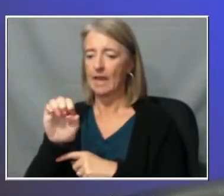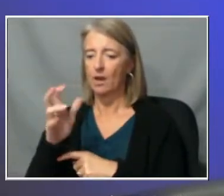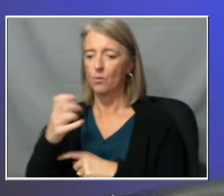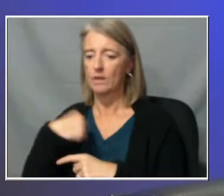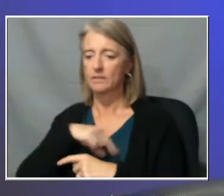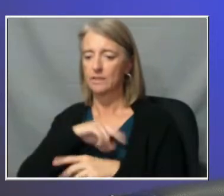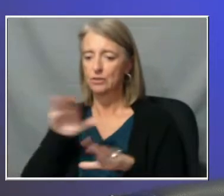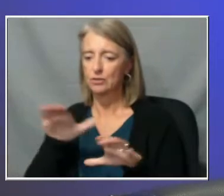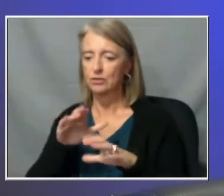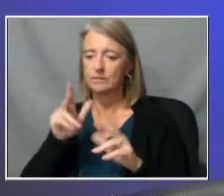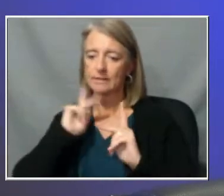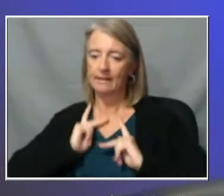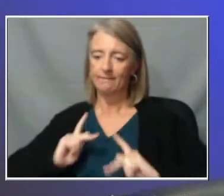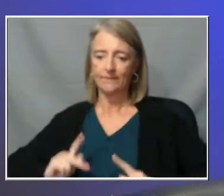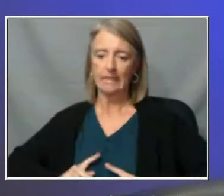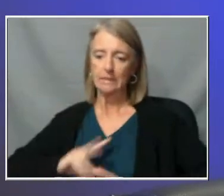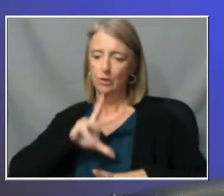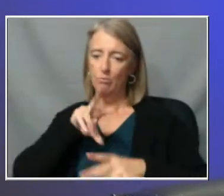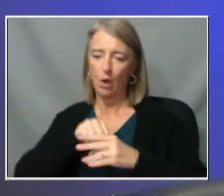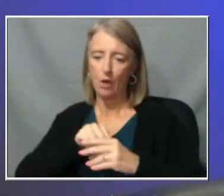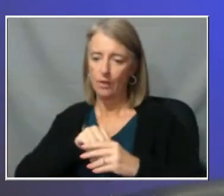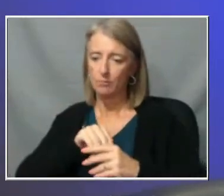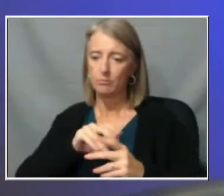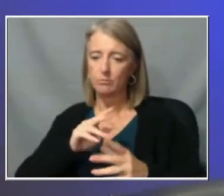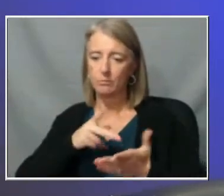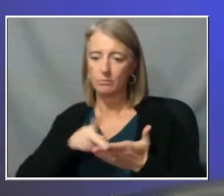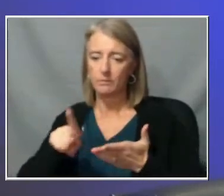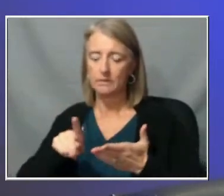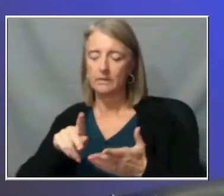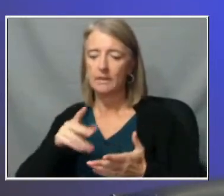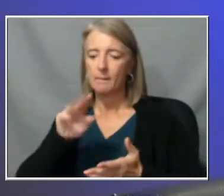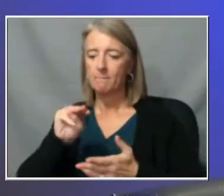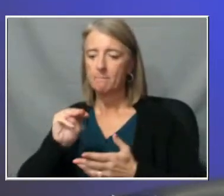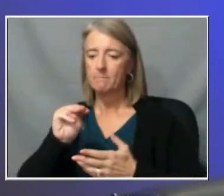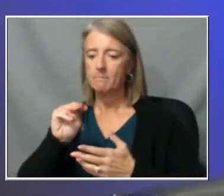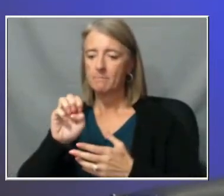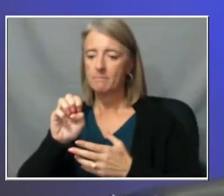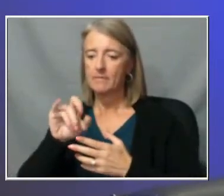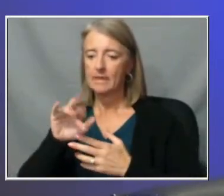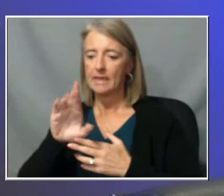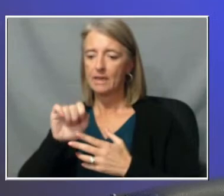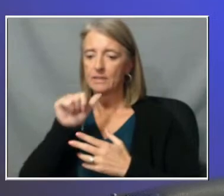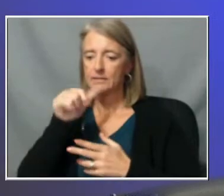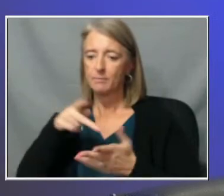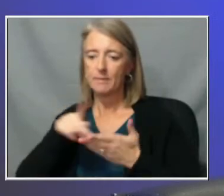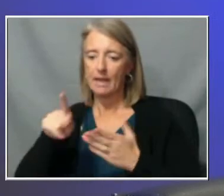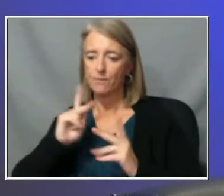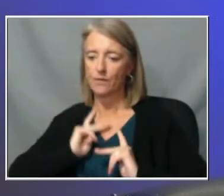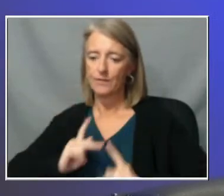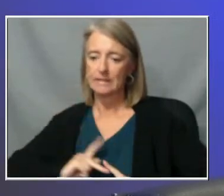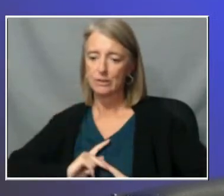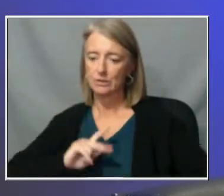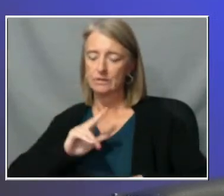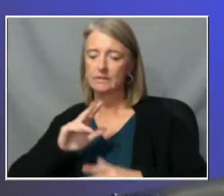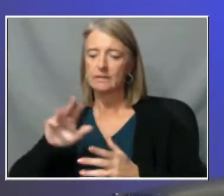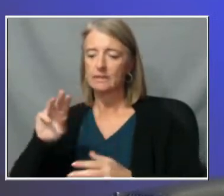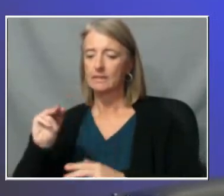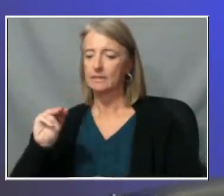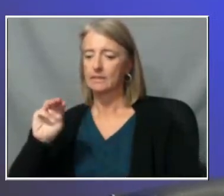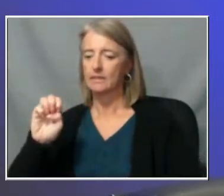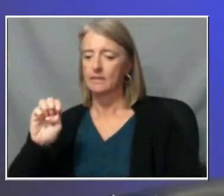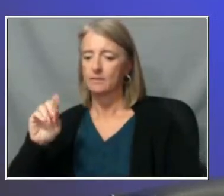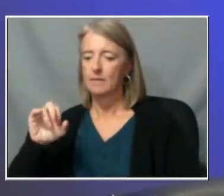be a physical as a part of that process. Medicare doesn't pay for a physical exam as part of that process. So that is a Medicare annual wellness